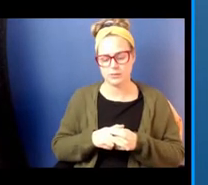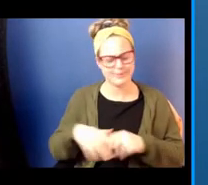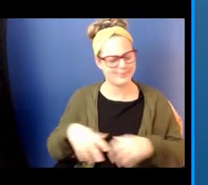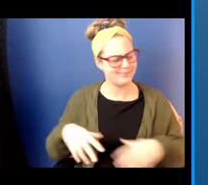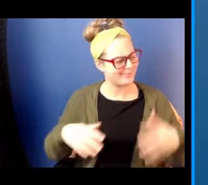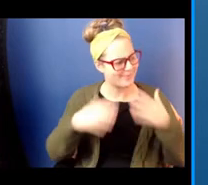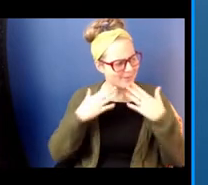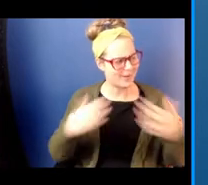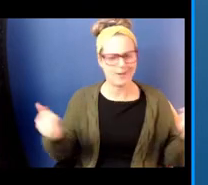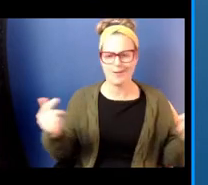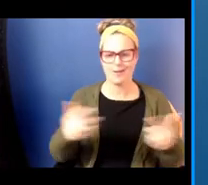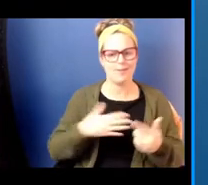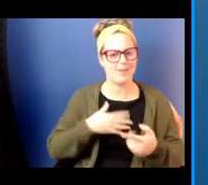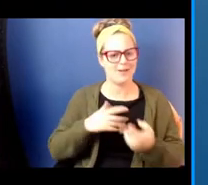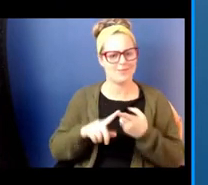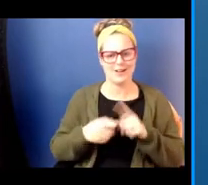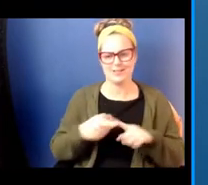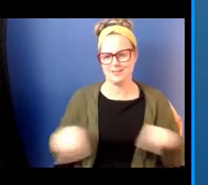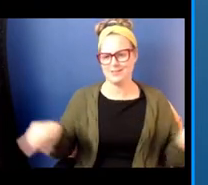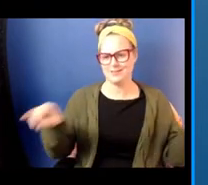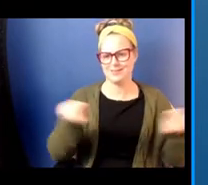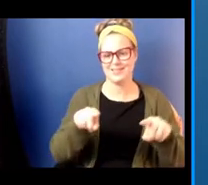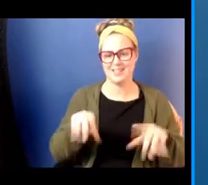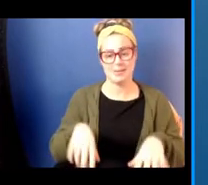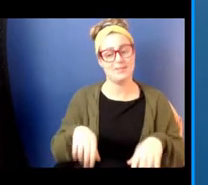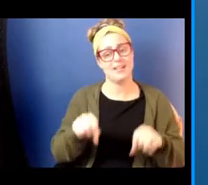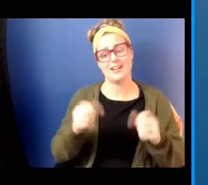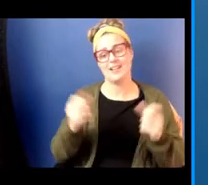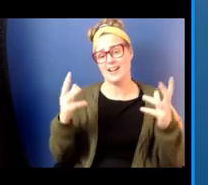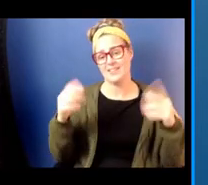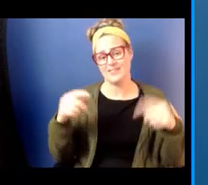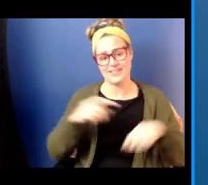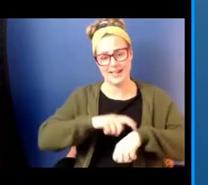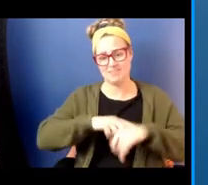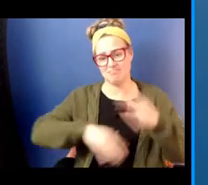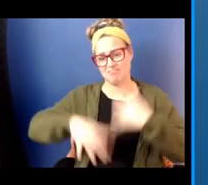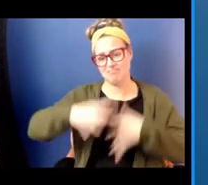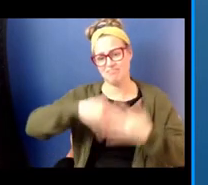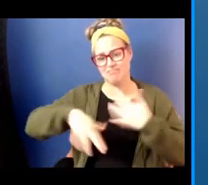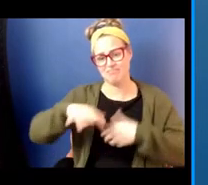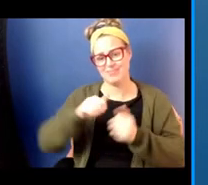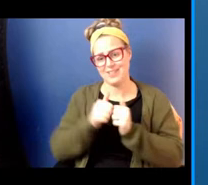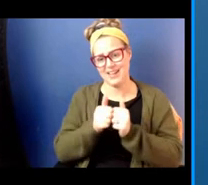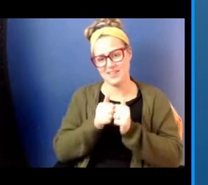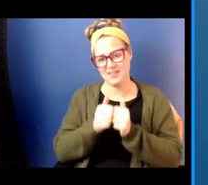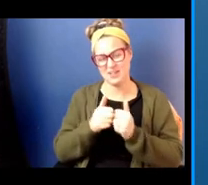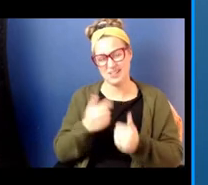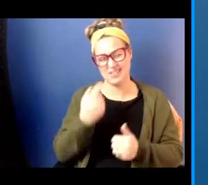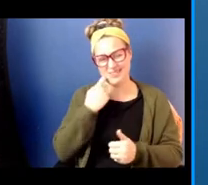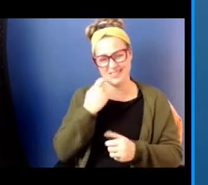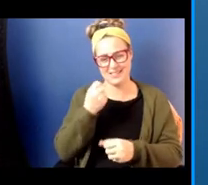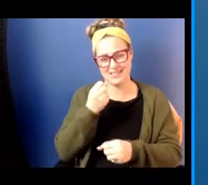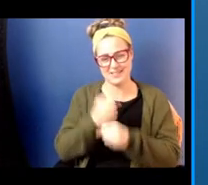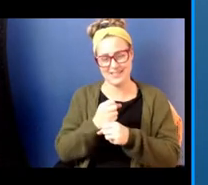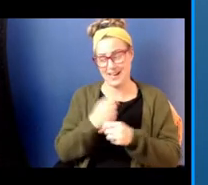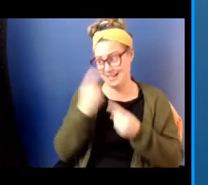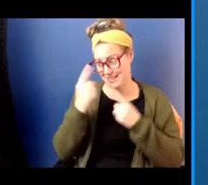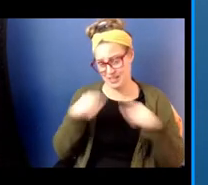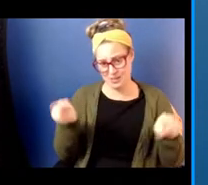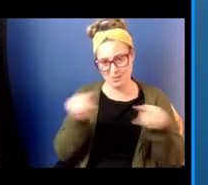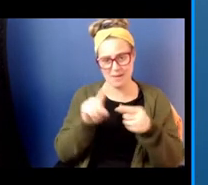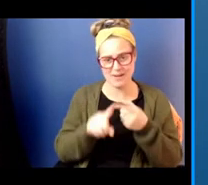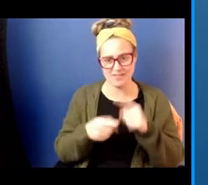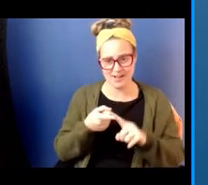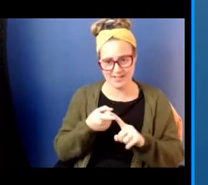spent an inordinate amount of time together over the last year and and I do consider you my friends and I do want to begin by